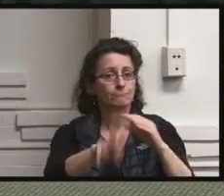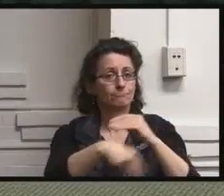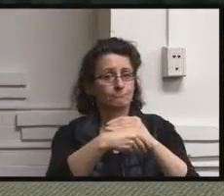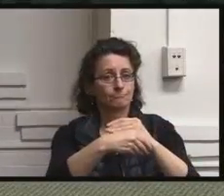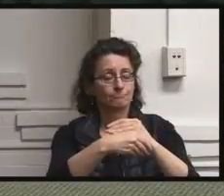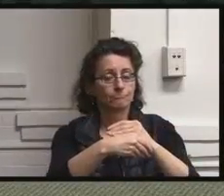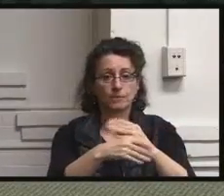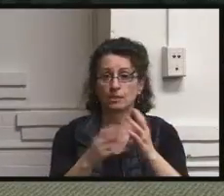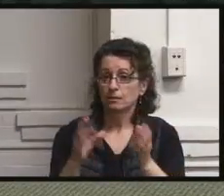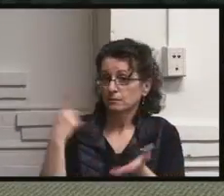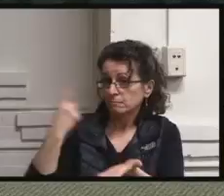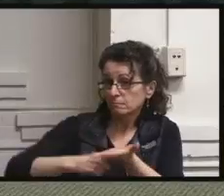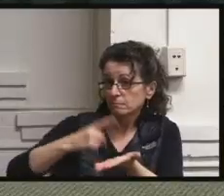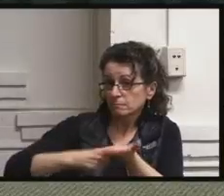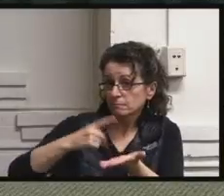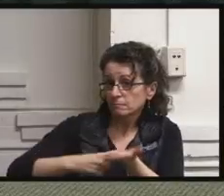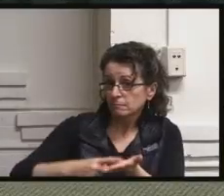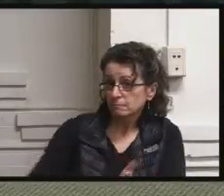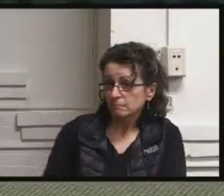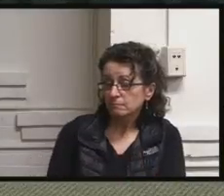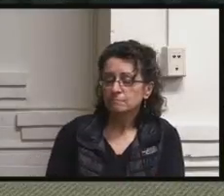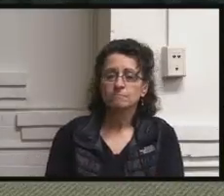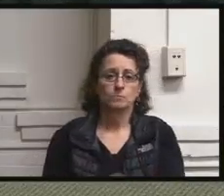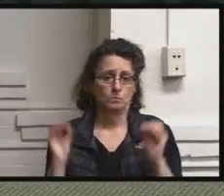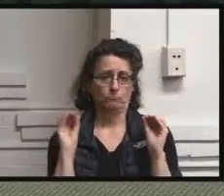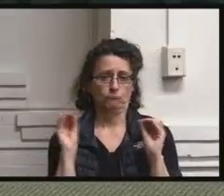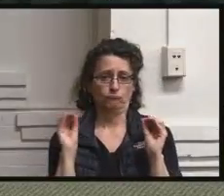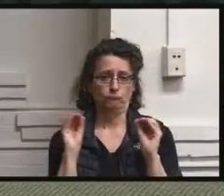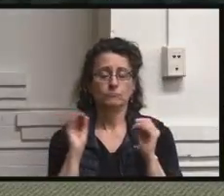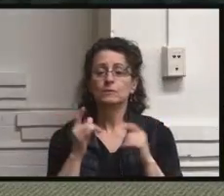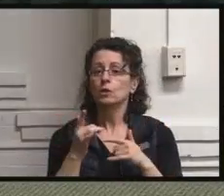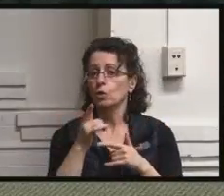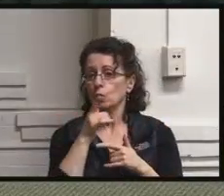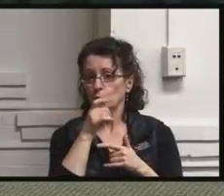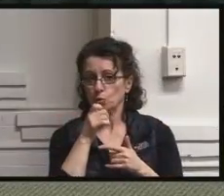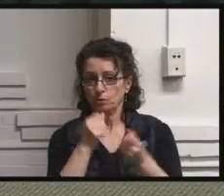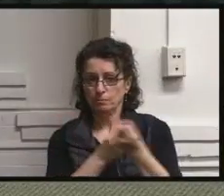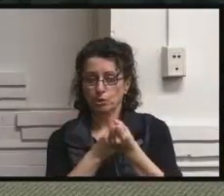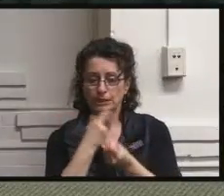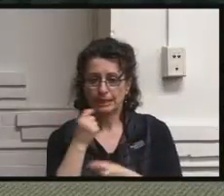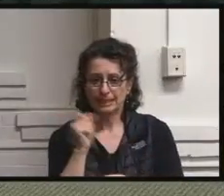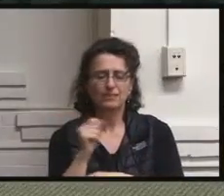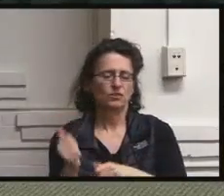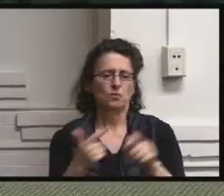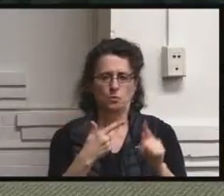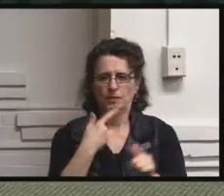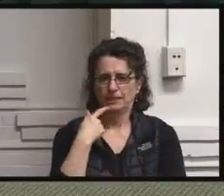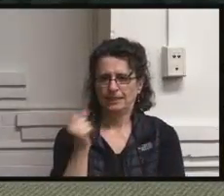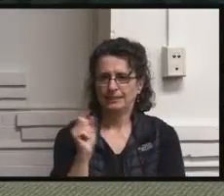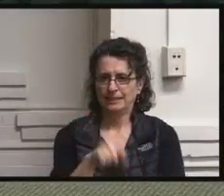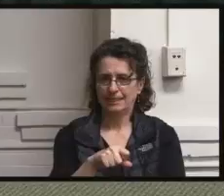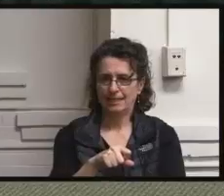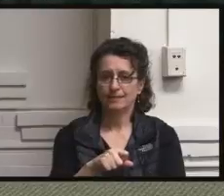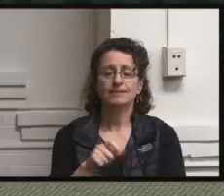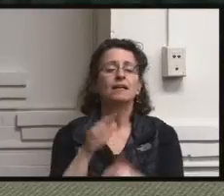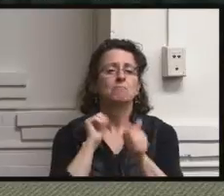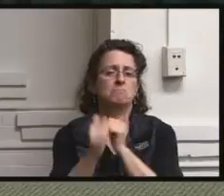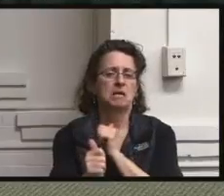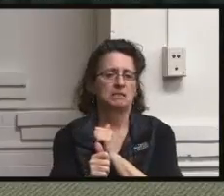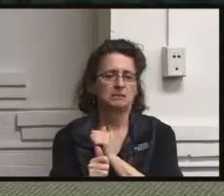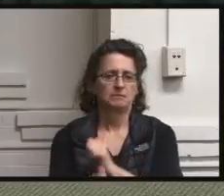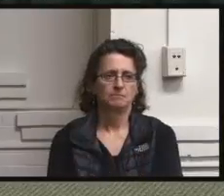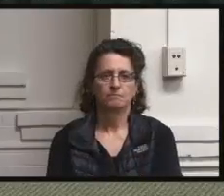Any further discussion? Hearing none, all those in favor, please say aye. Aye. Aye. And opposed, abstaining? That carries